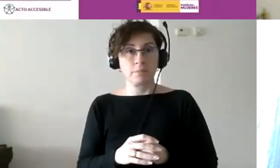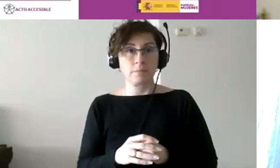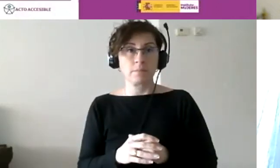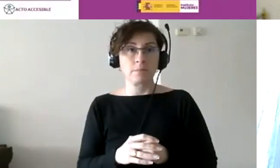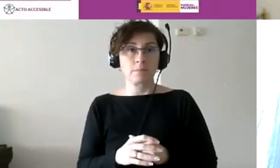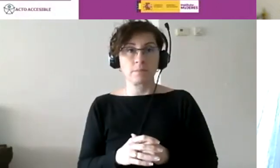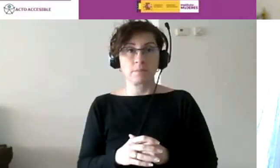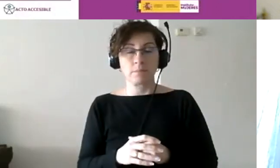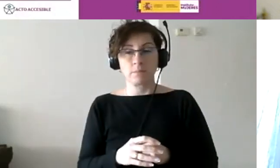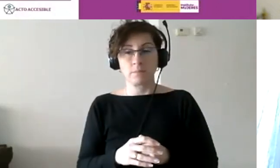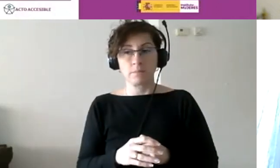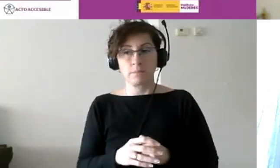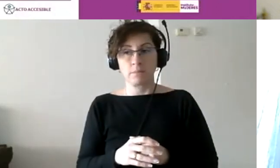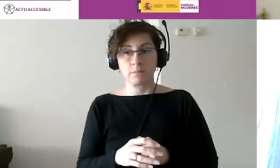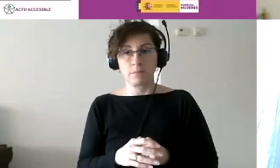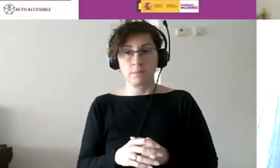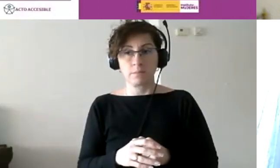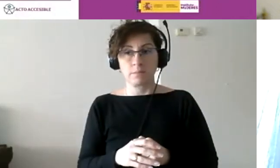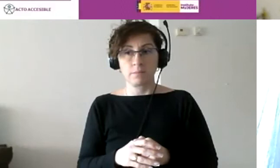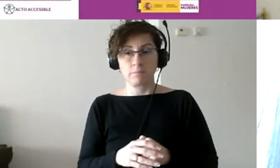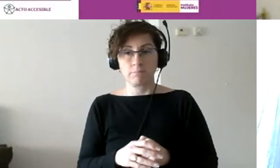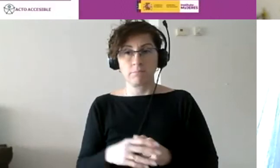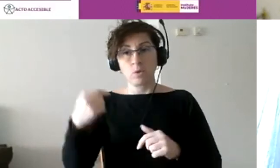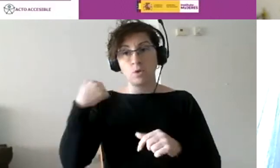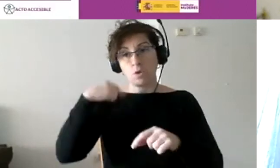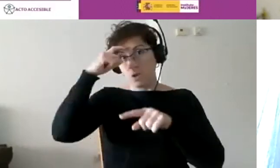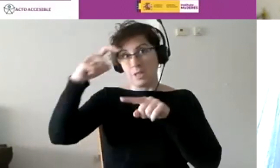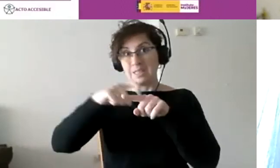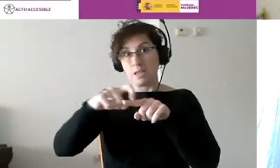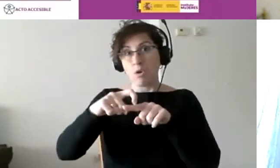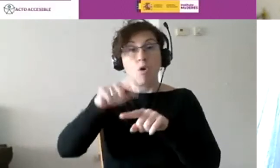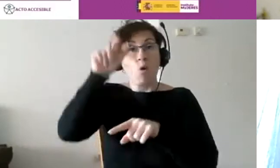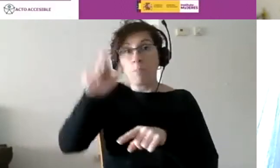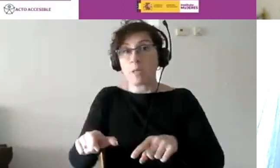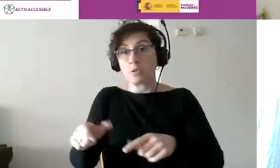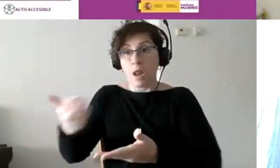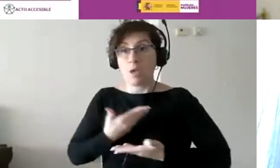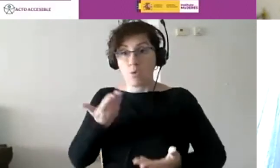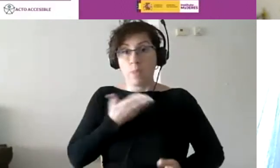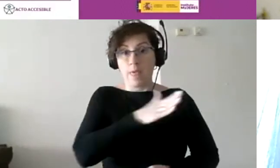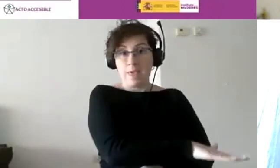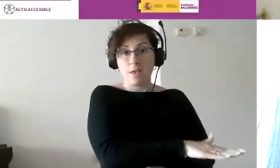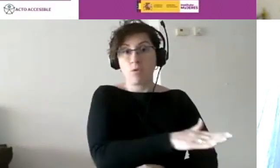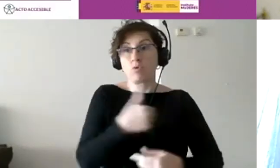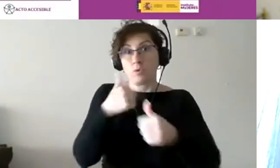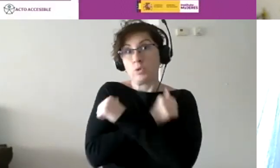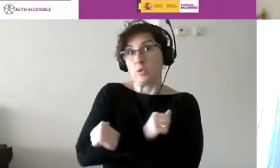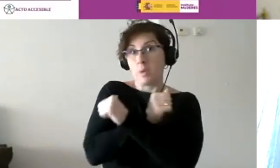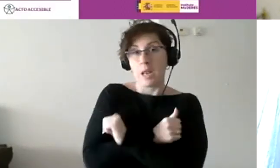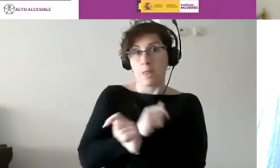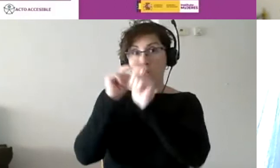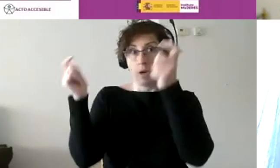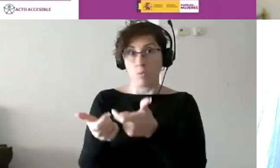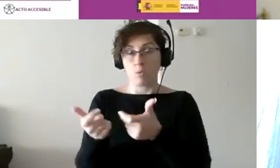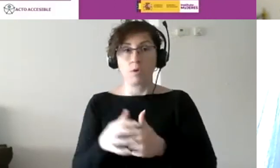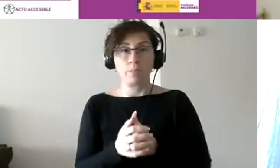my son. Very good, thank you, Chantal. And how was the situation for your